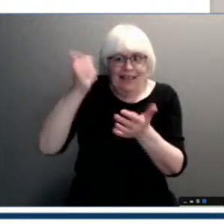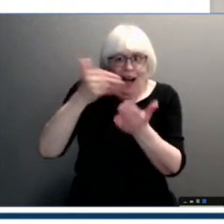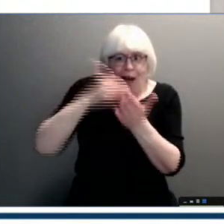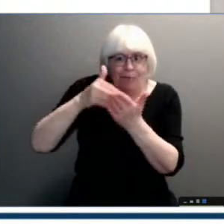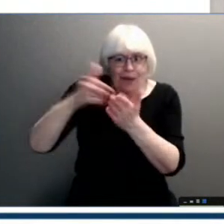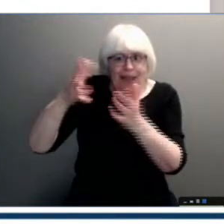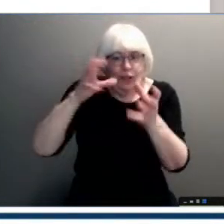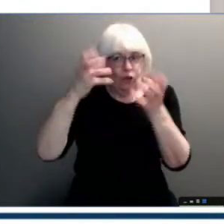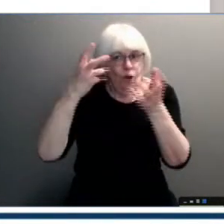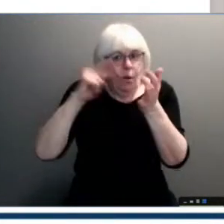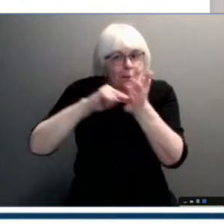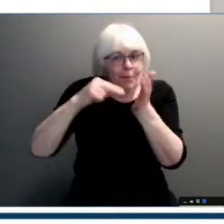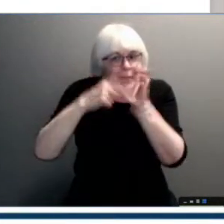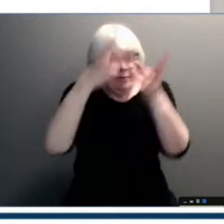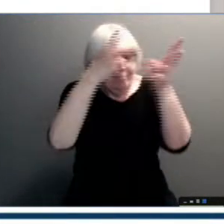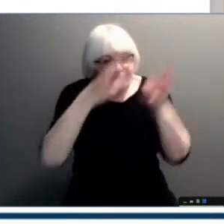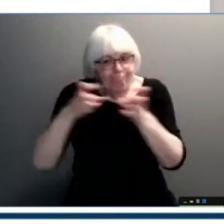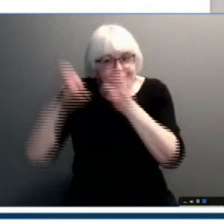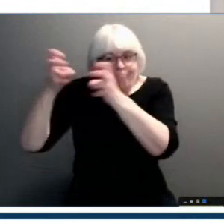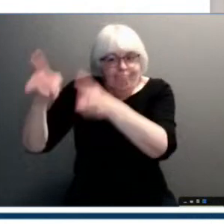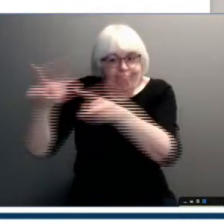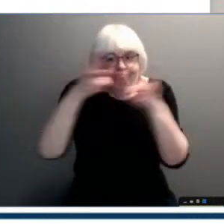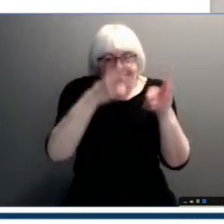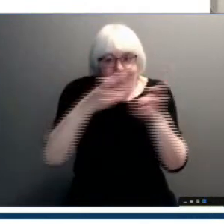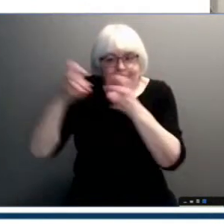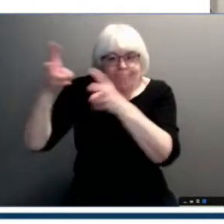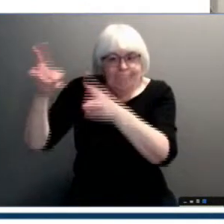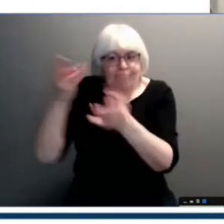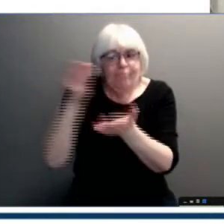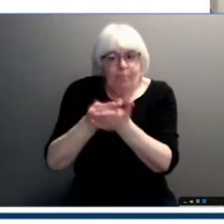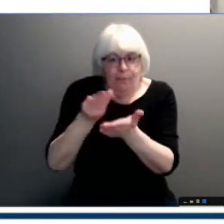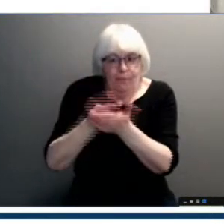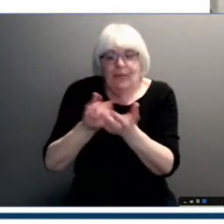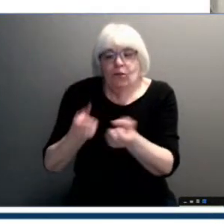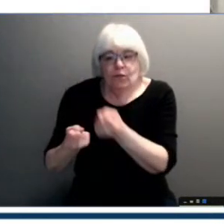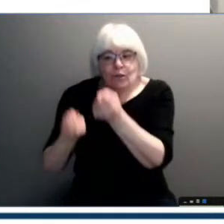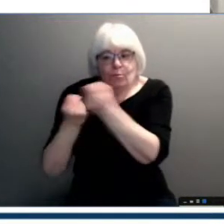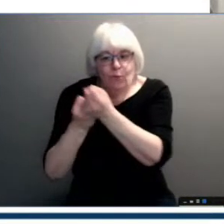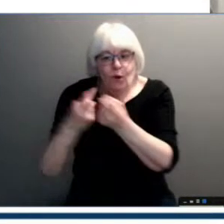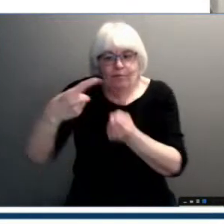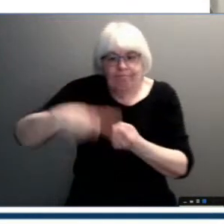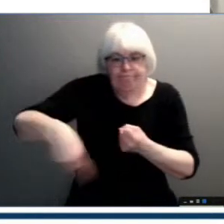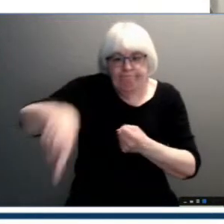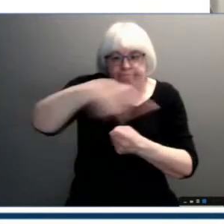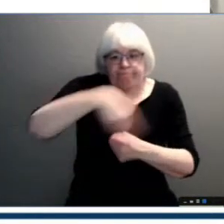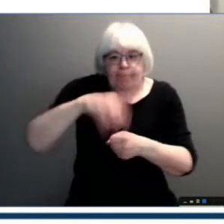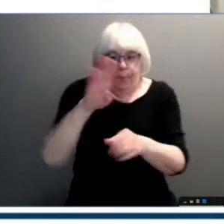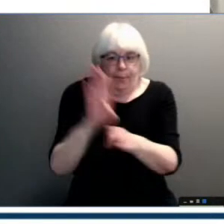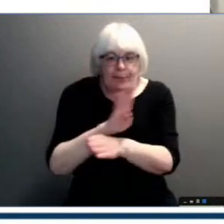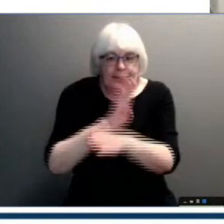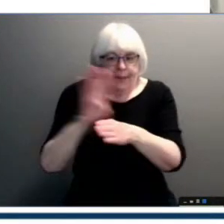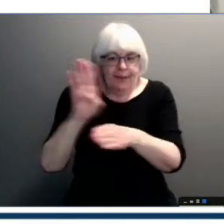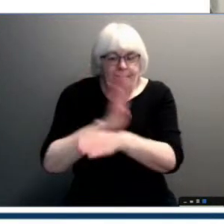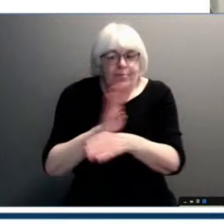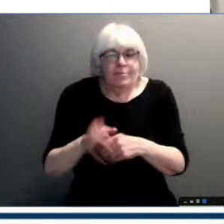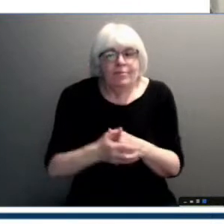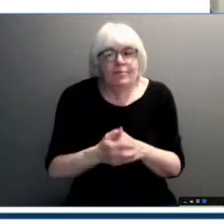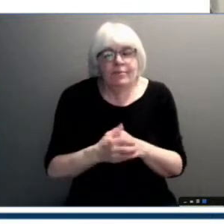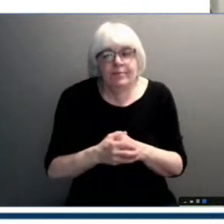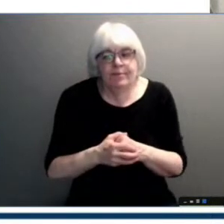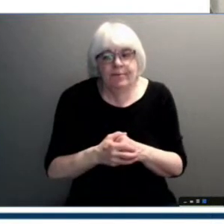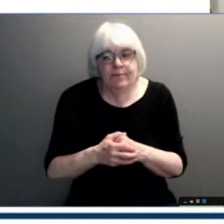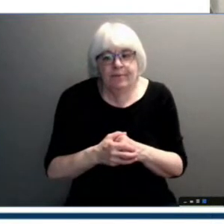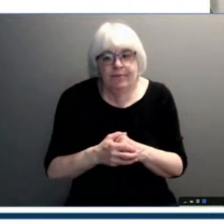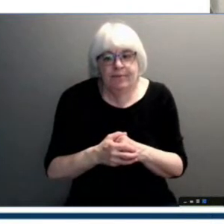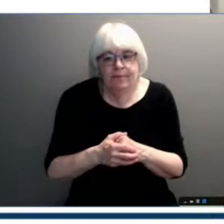there. We're going to be there to support the businesses as much as we can. Go ahead, Paul, with your follow-up. And Dr. Strang, you mentioned